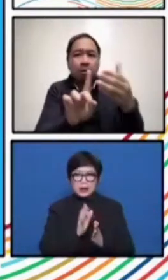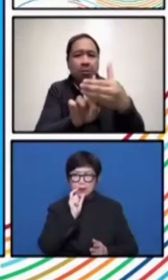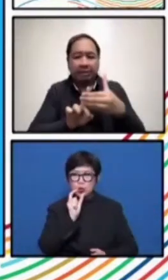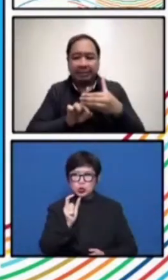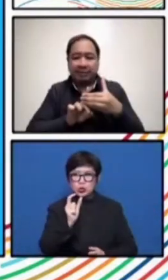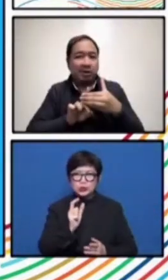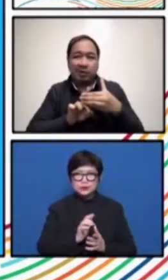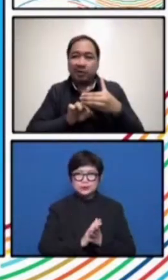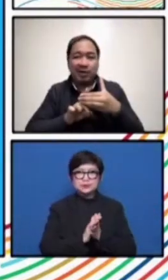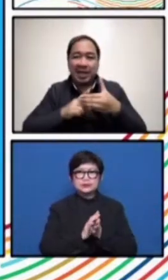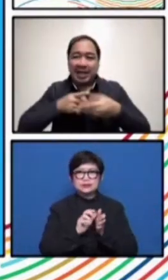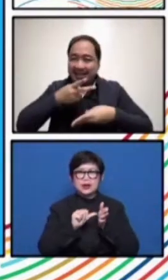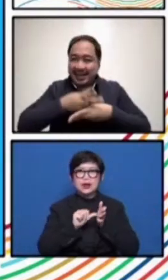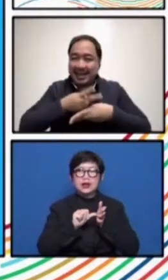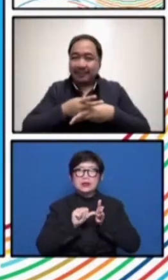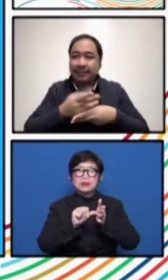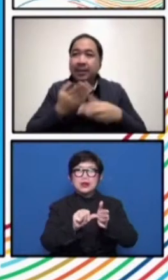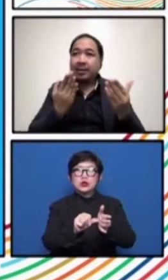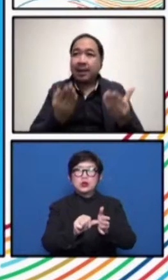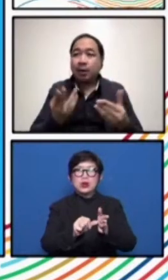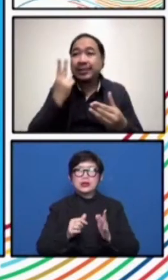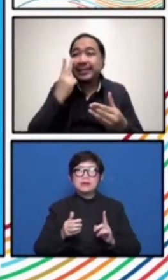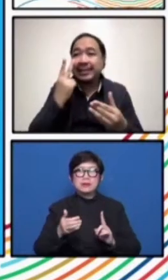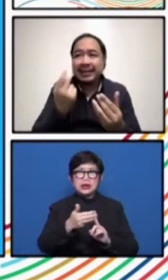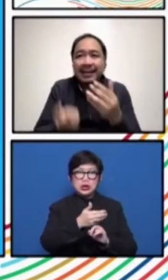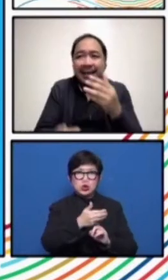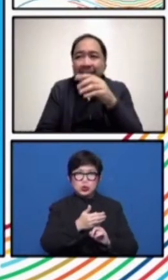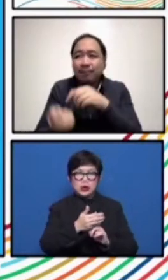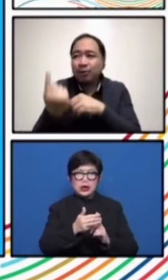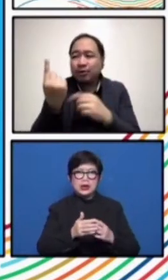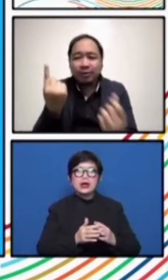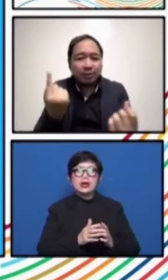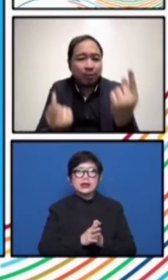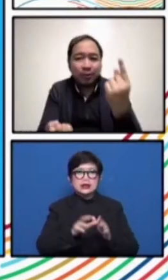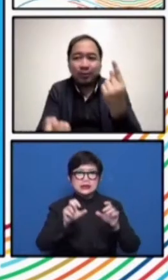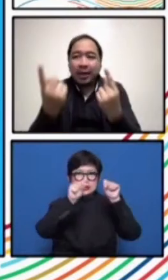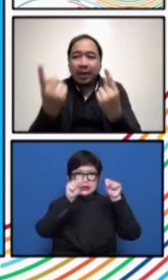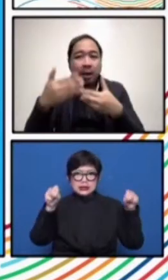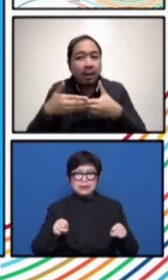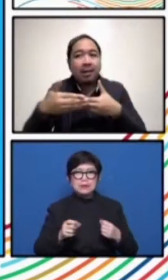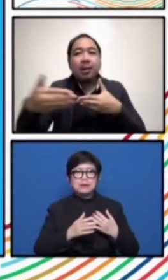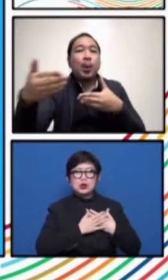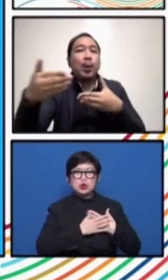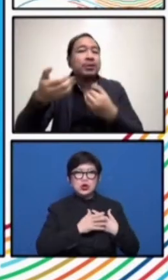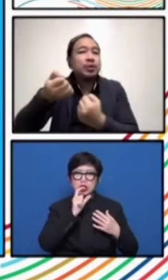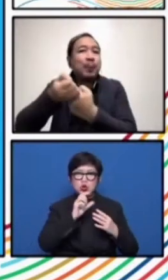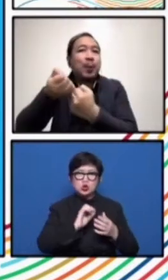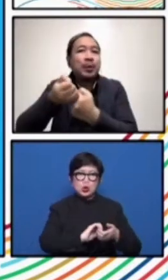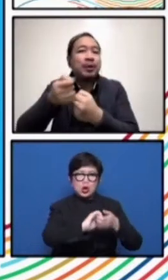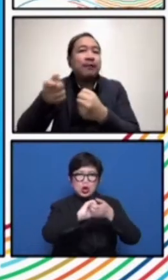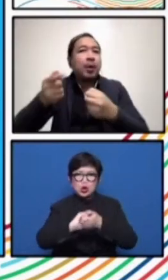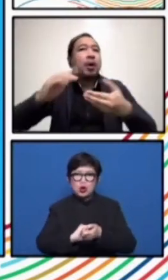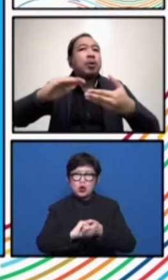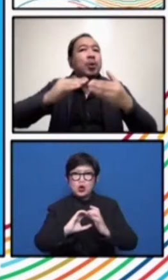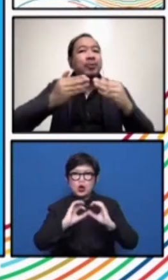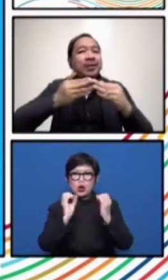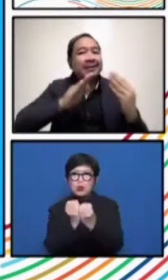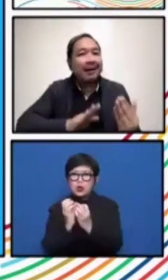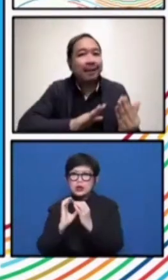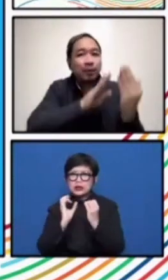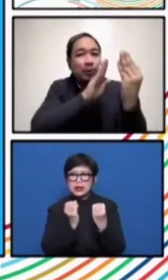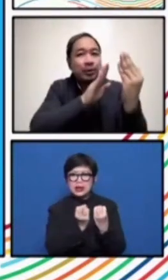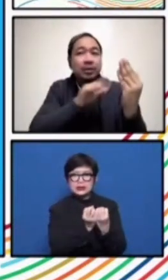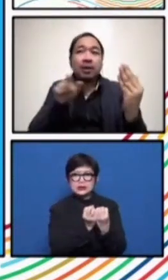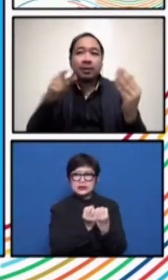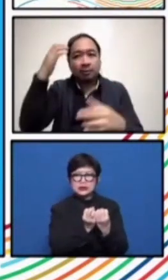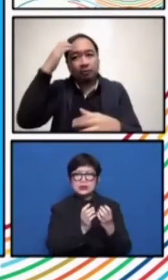have seen emergence and for long-term care of a community approach supported by